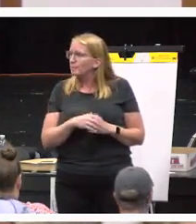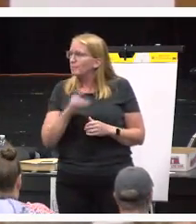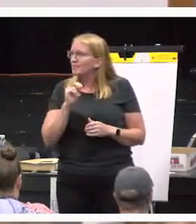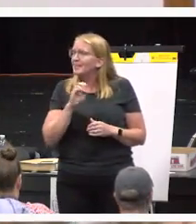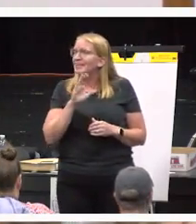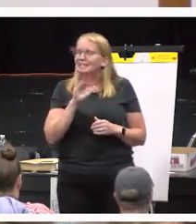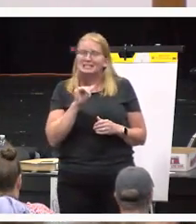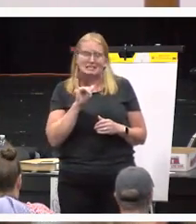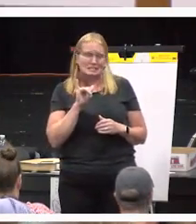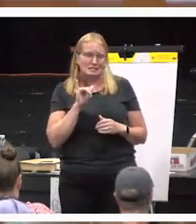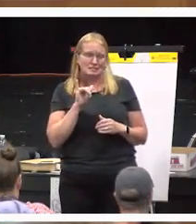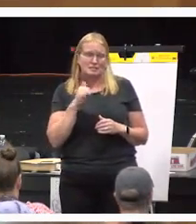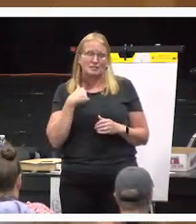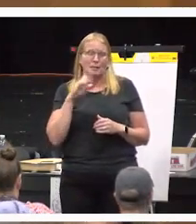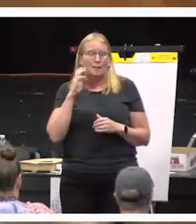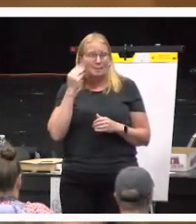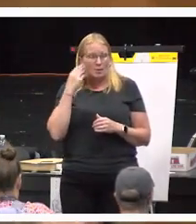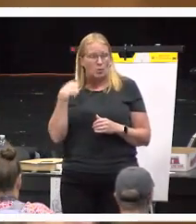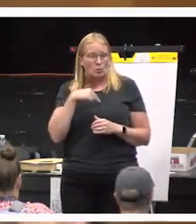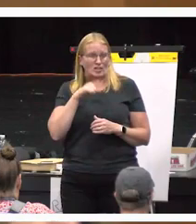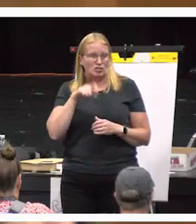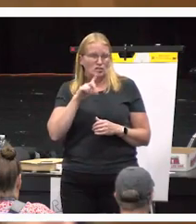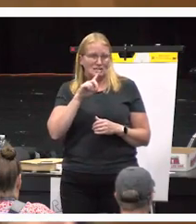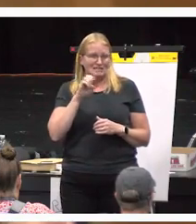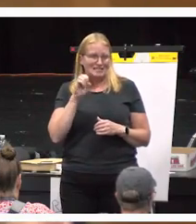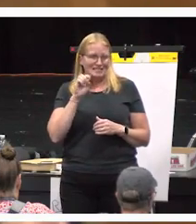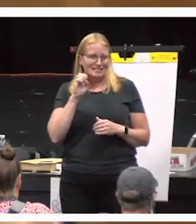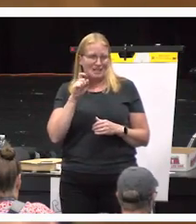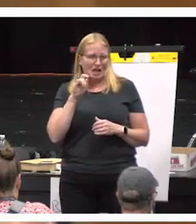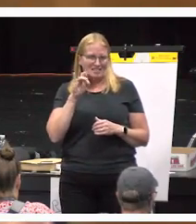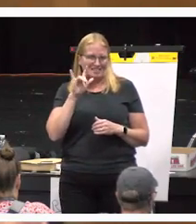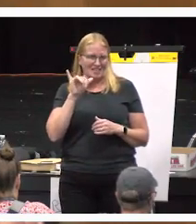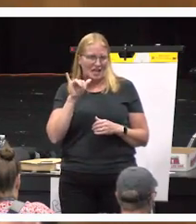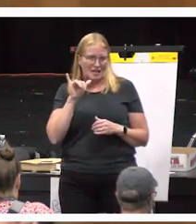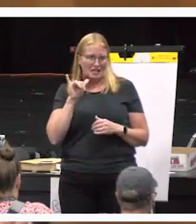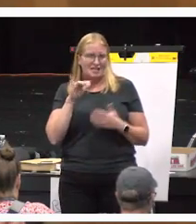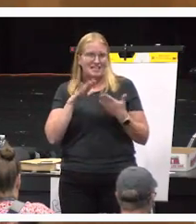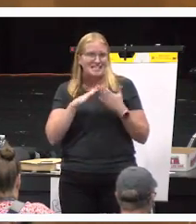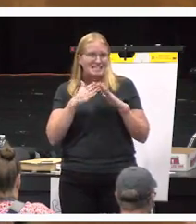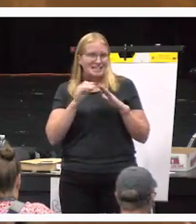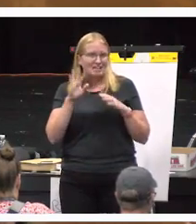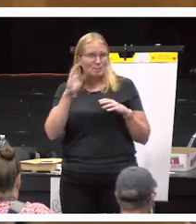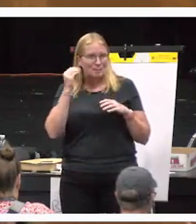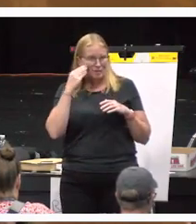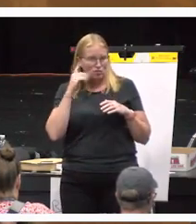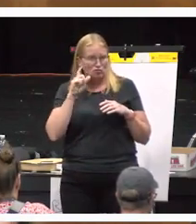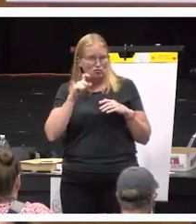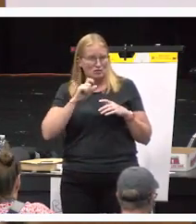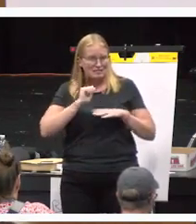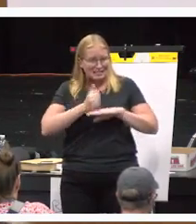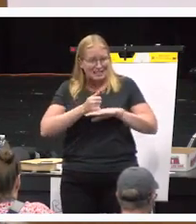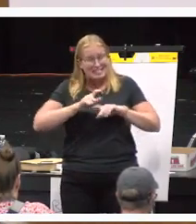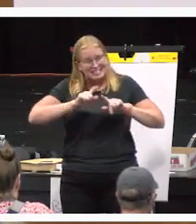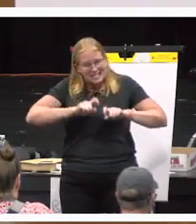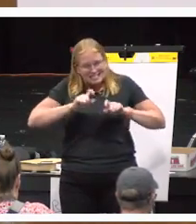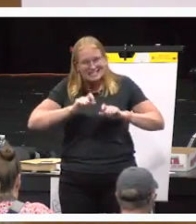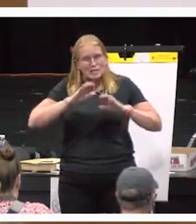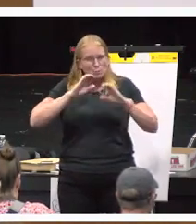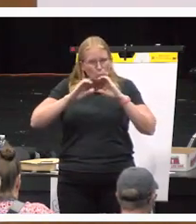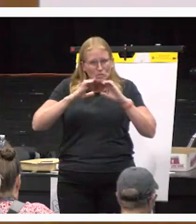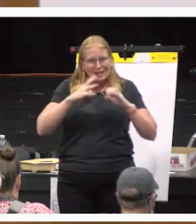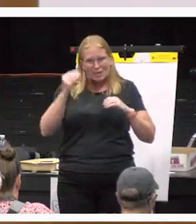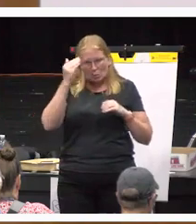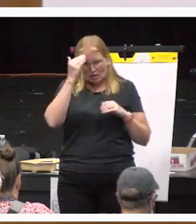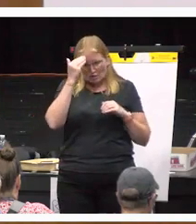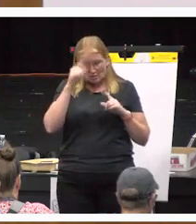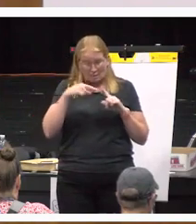Nancy Scholes. Montpelier should detoxify. The city of Montpelier should institute testing, communications, and awareness about